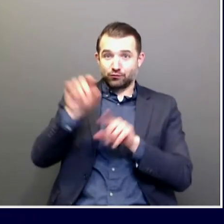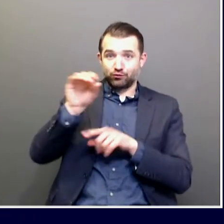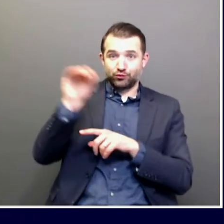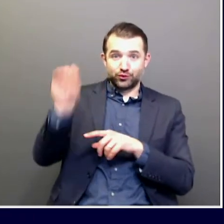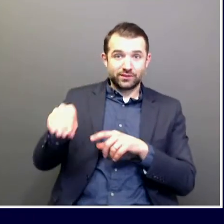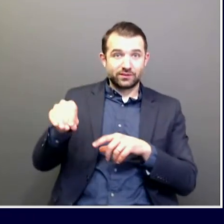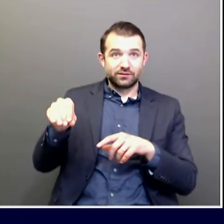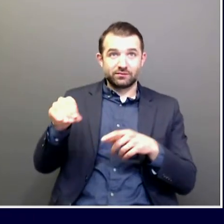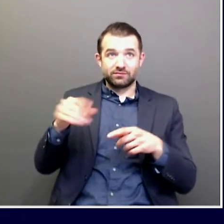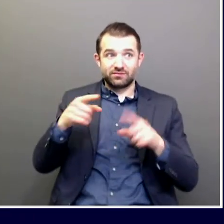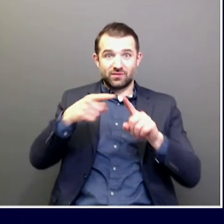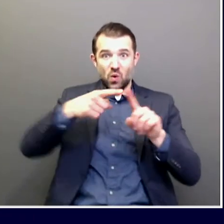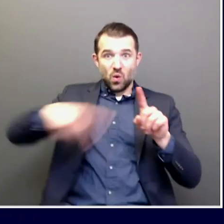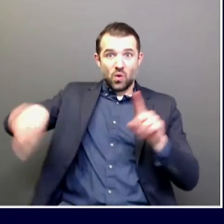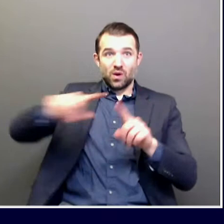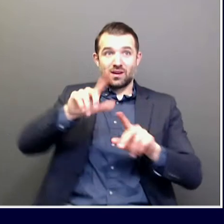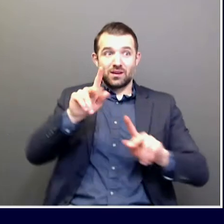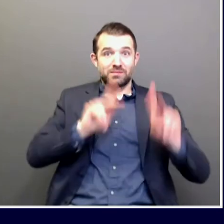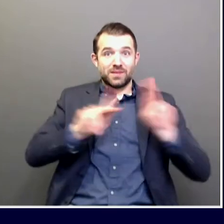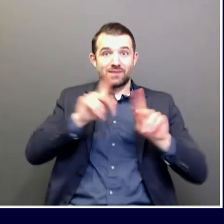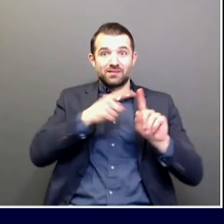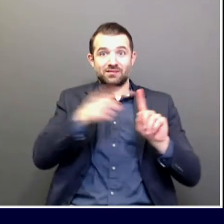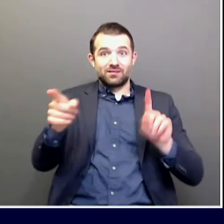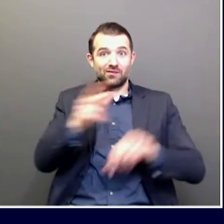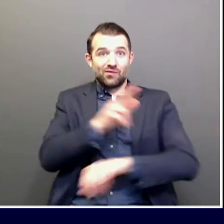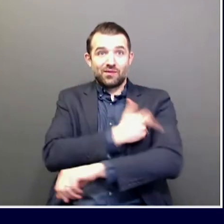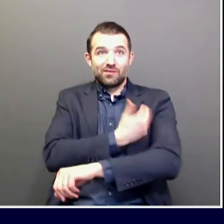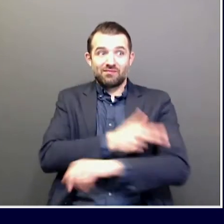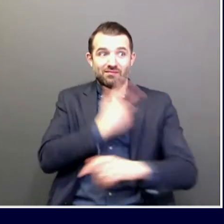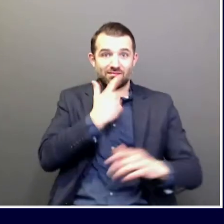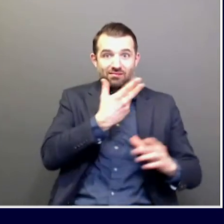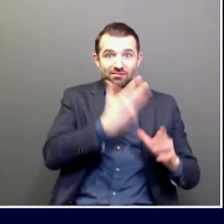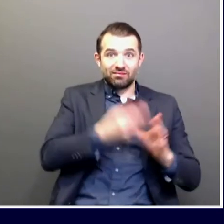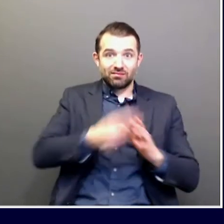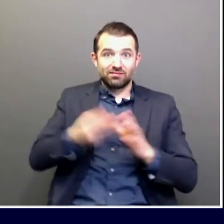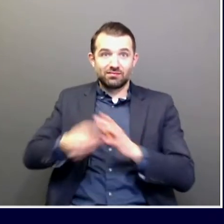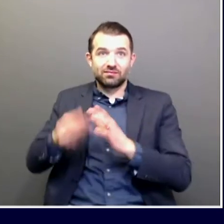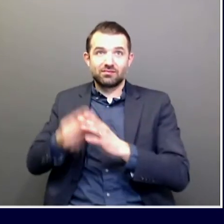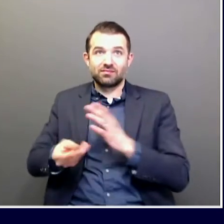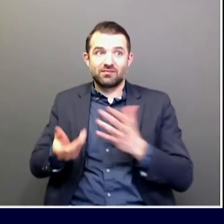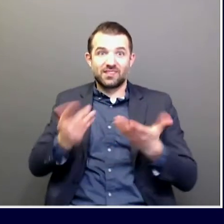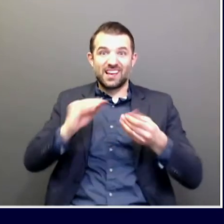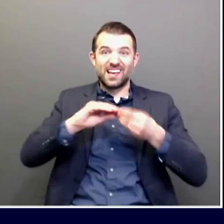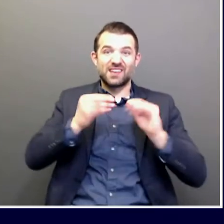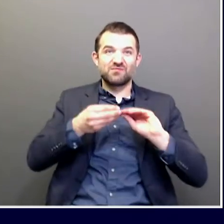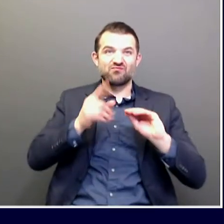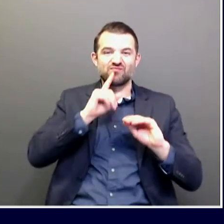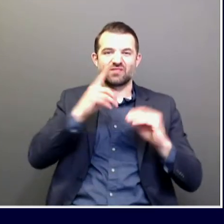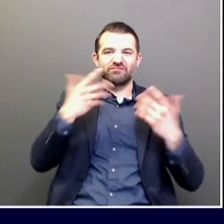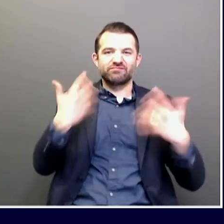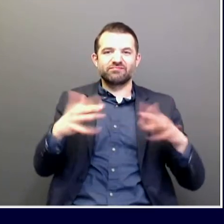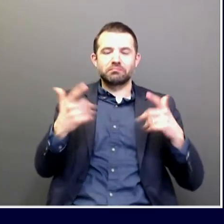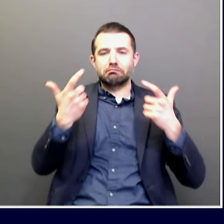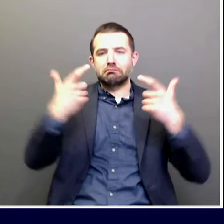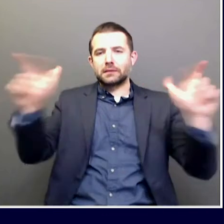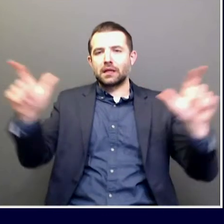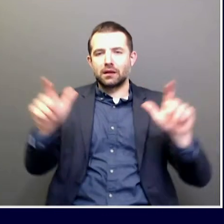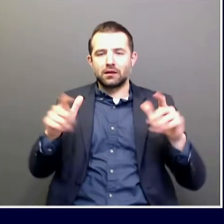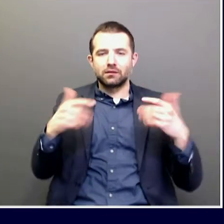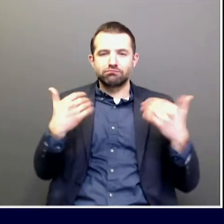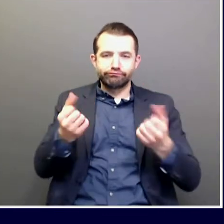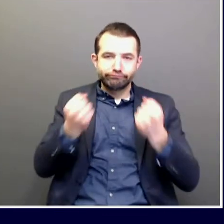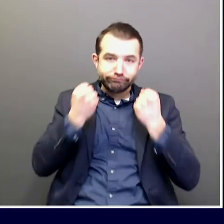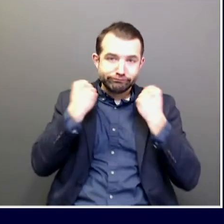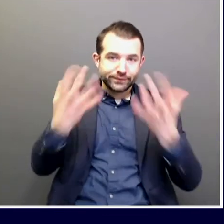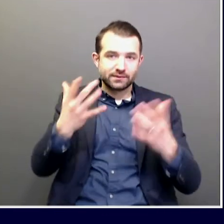also instructive. We saw a lot of those deaths occurring in individuals from Oxford, Franklin, Somerset, Piscataquis